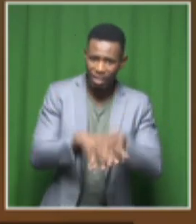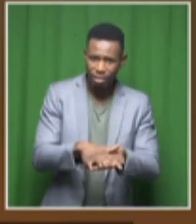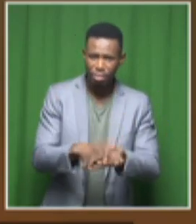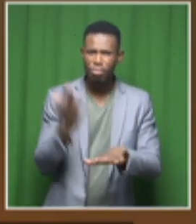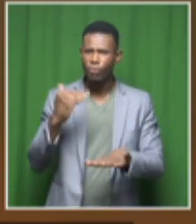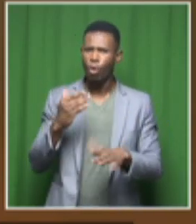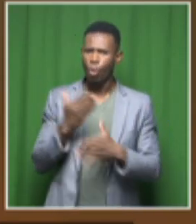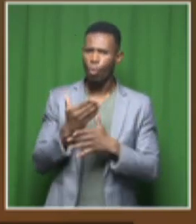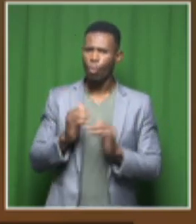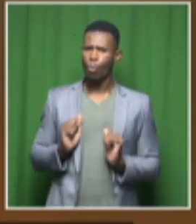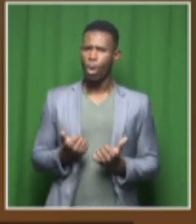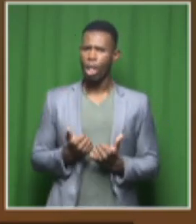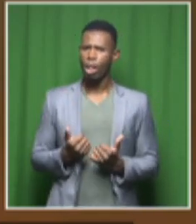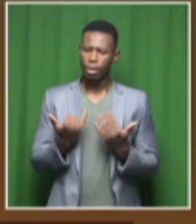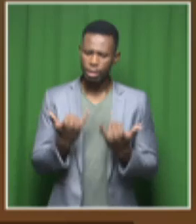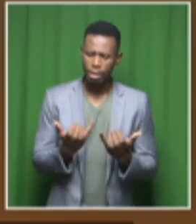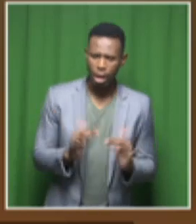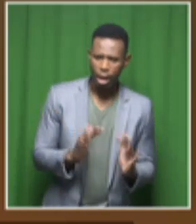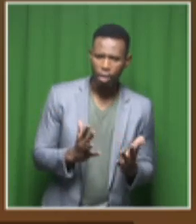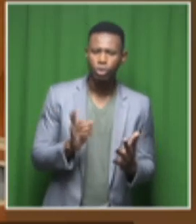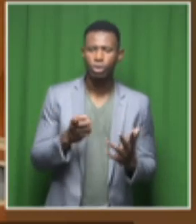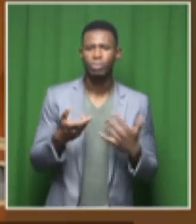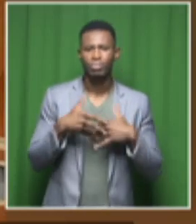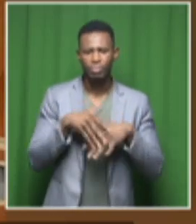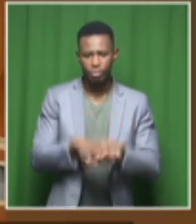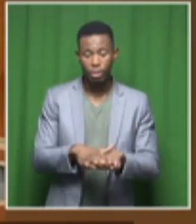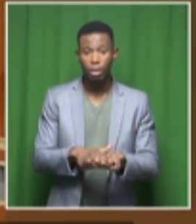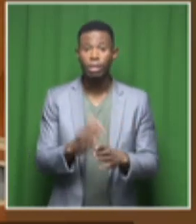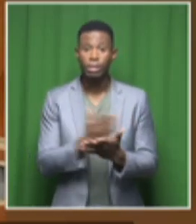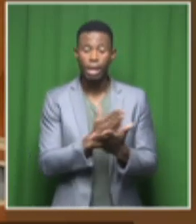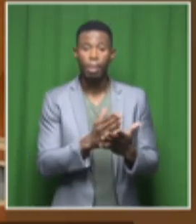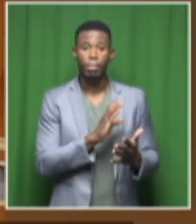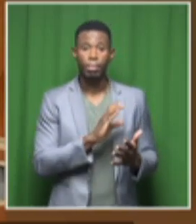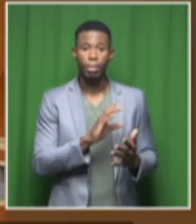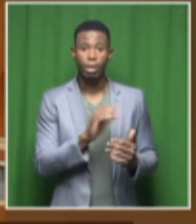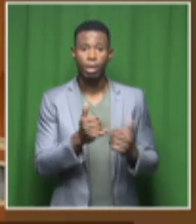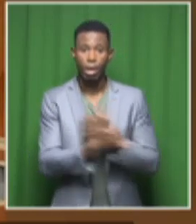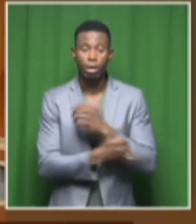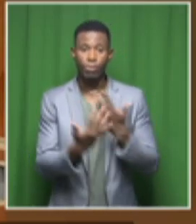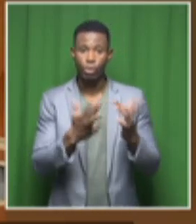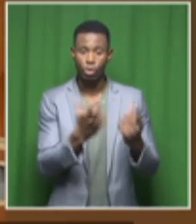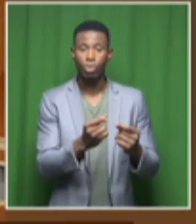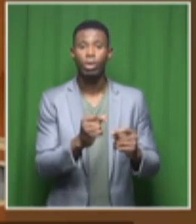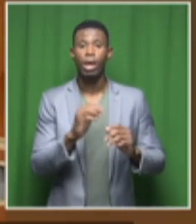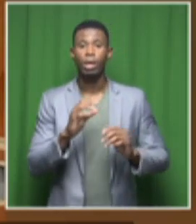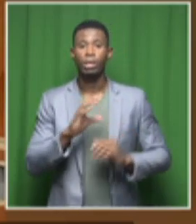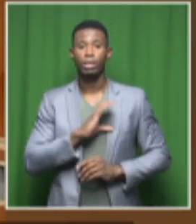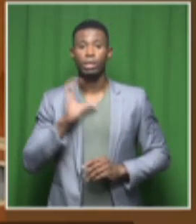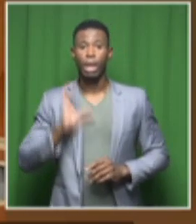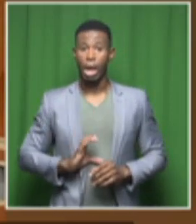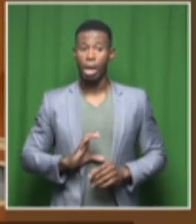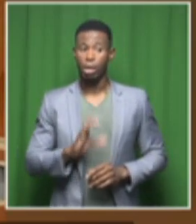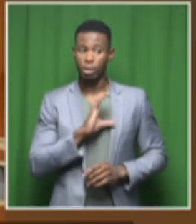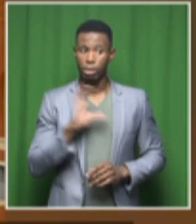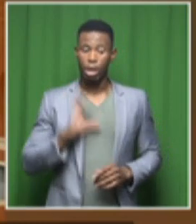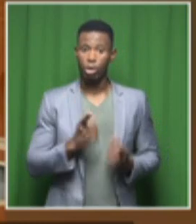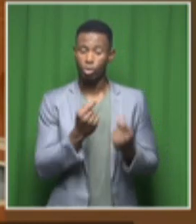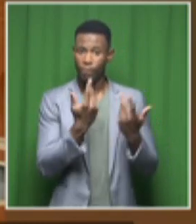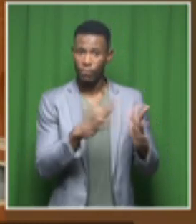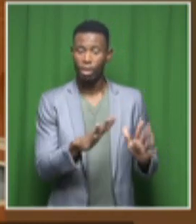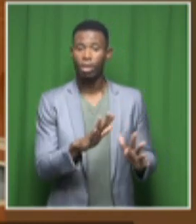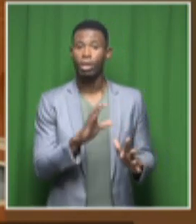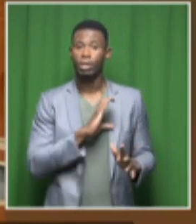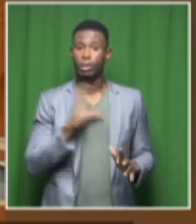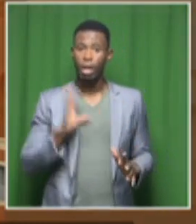for us and then use it. I think certain countries have done it, like China. Yes. Which, I mean, you can see how far they've come. They retain their culture